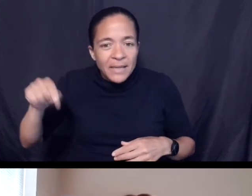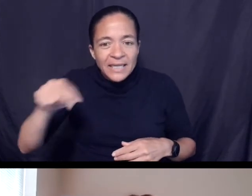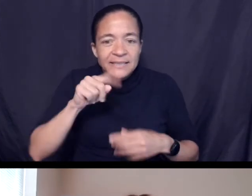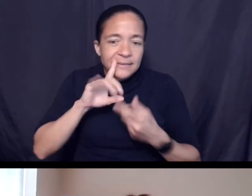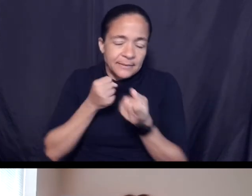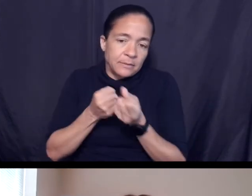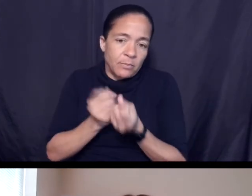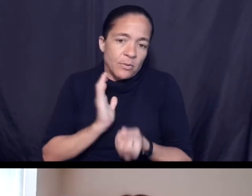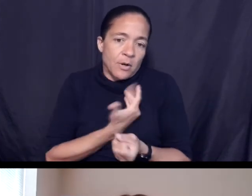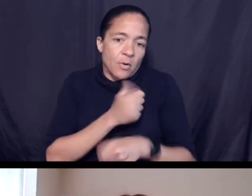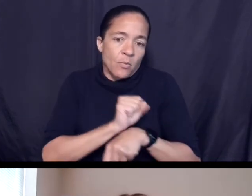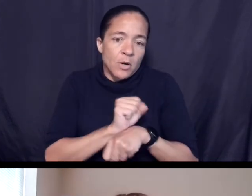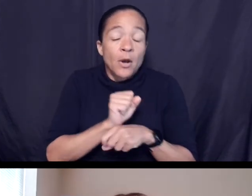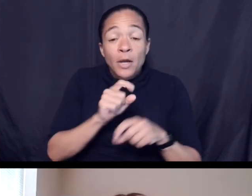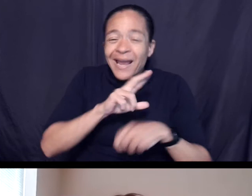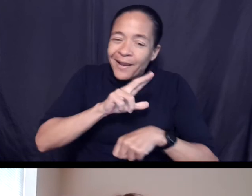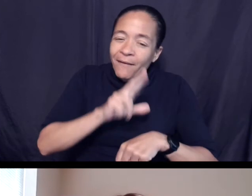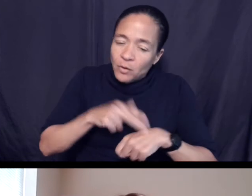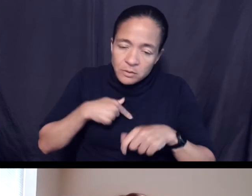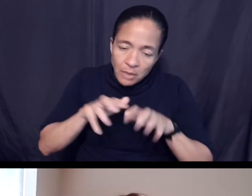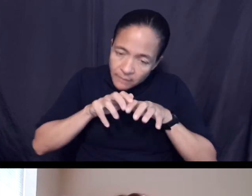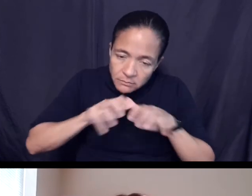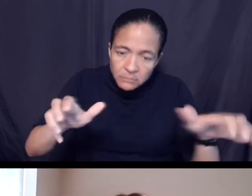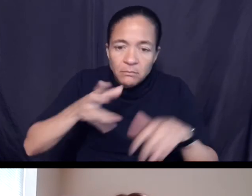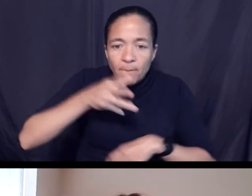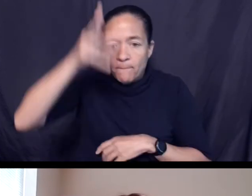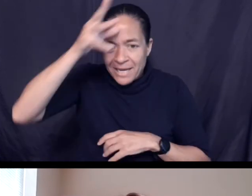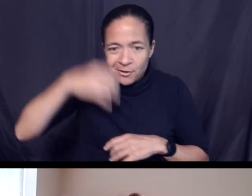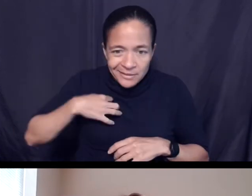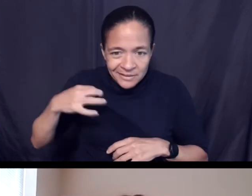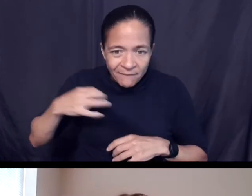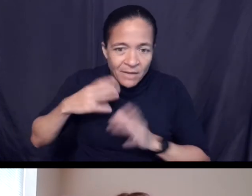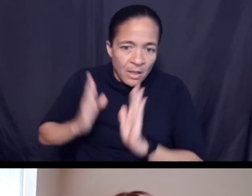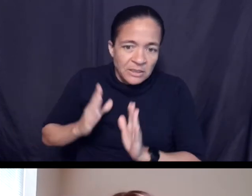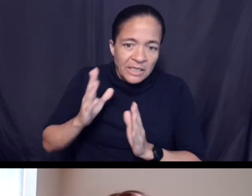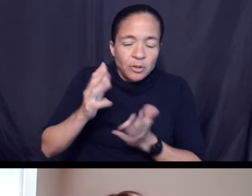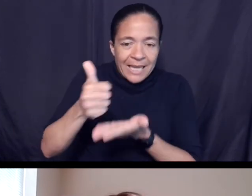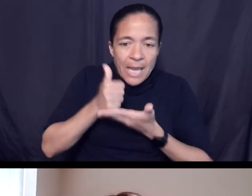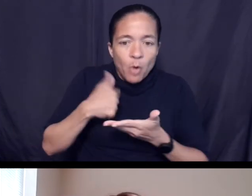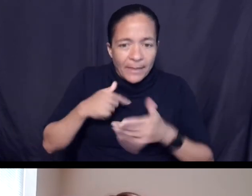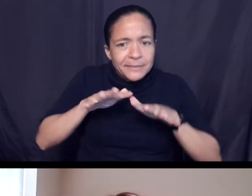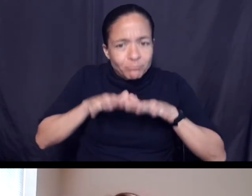of course, we have all of our fantastic parents and volunteers that help and spread our message.